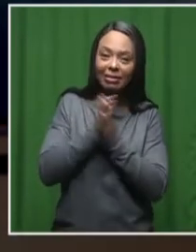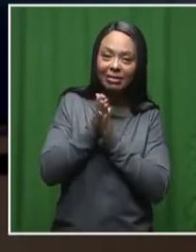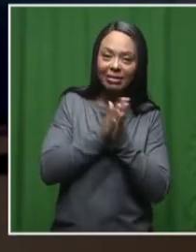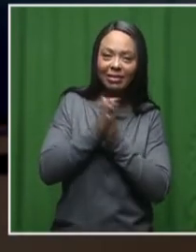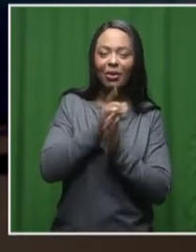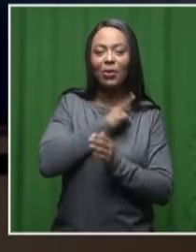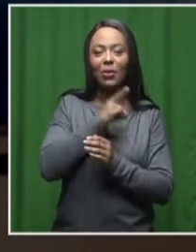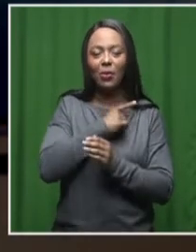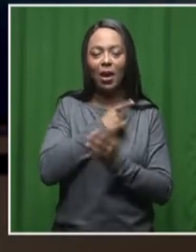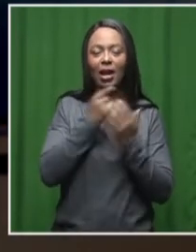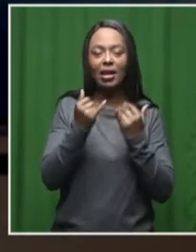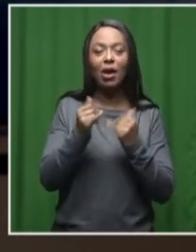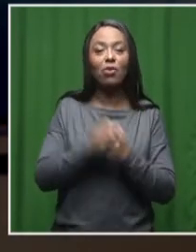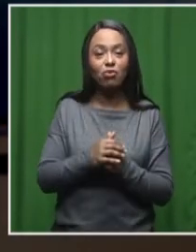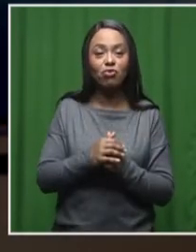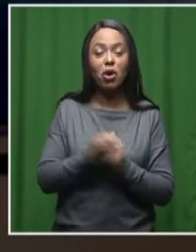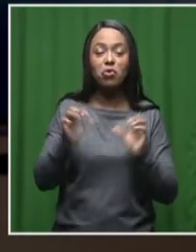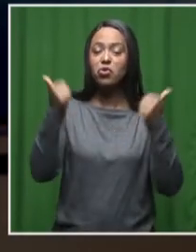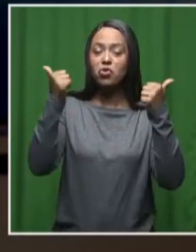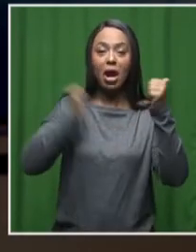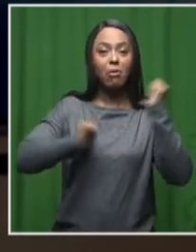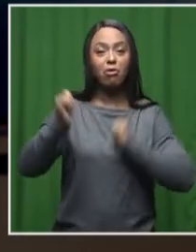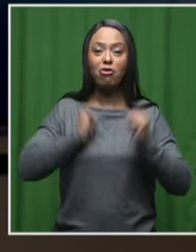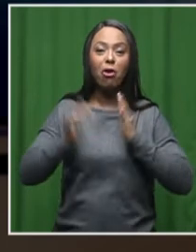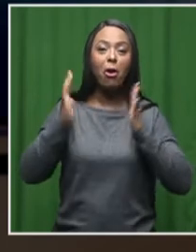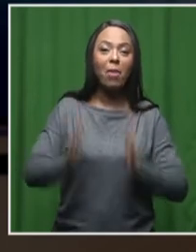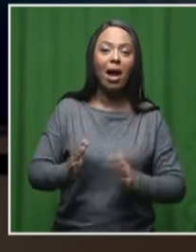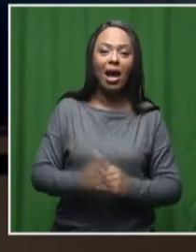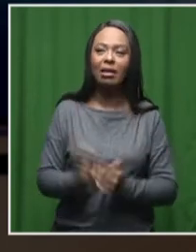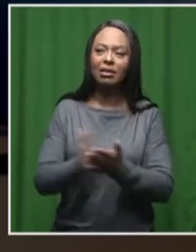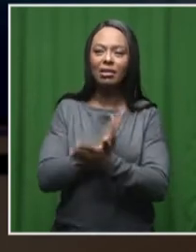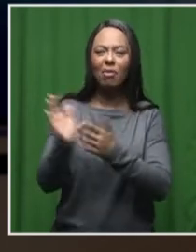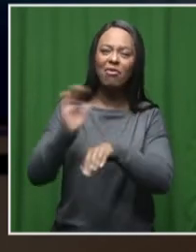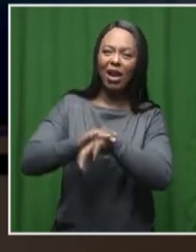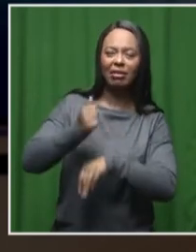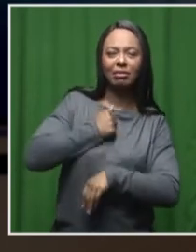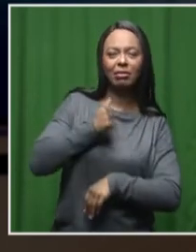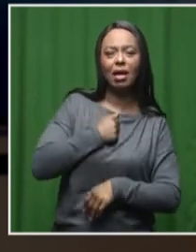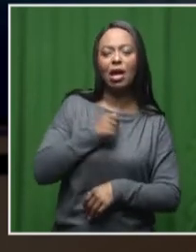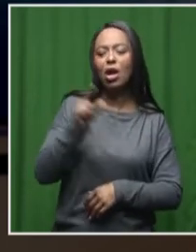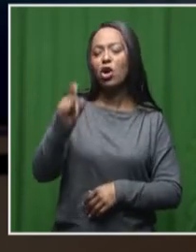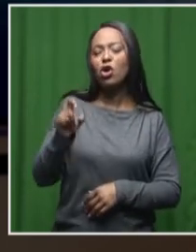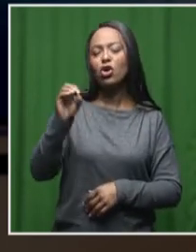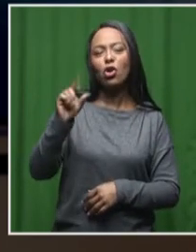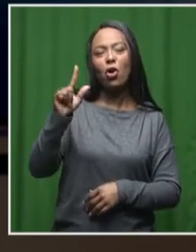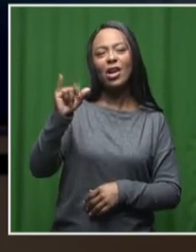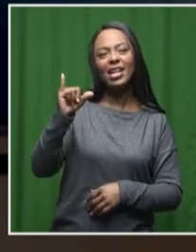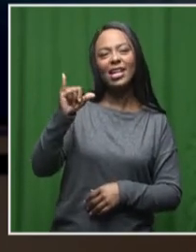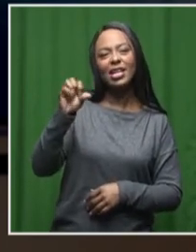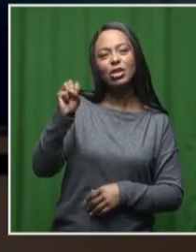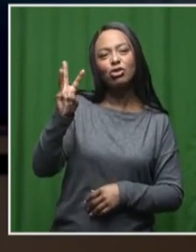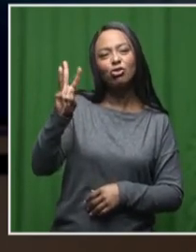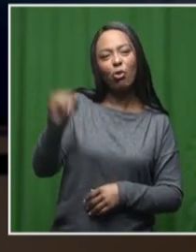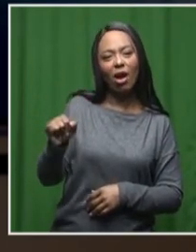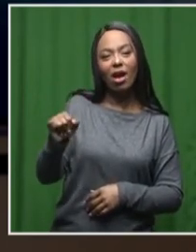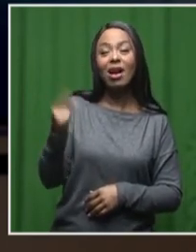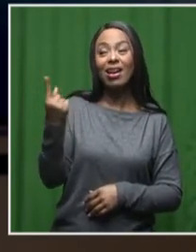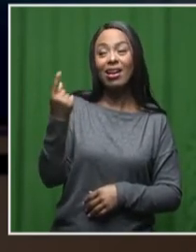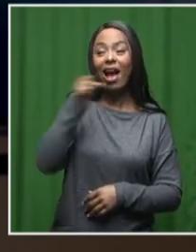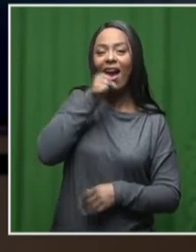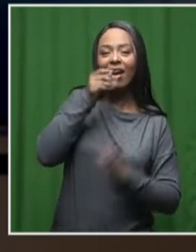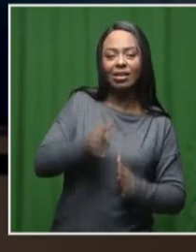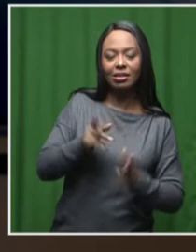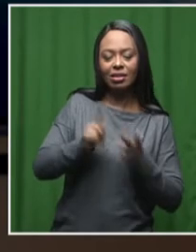got dynamic performers there. Some of them were friends, you know. Xolisa Dlamini is one of the artists there, you know.